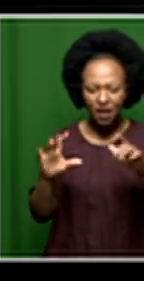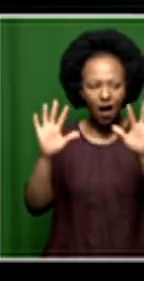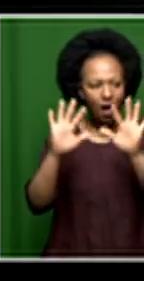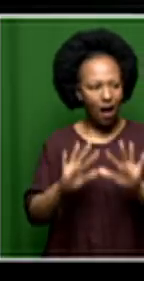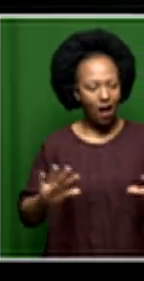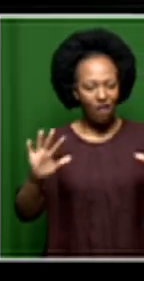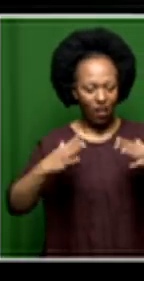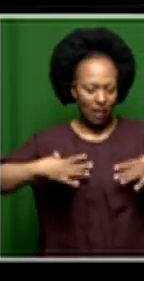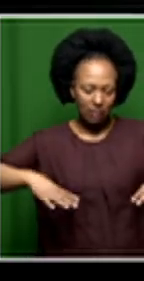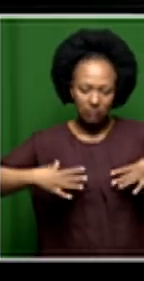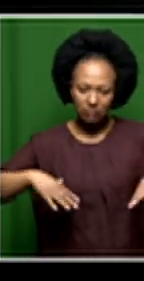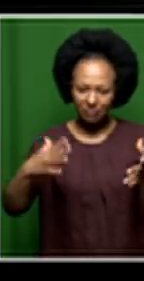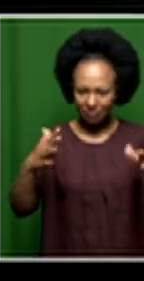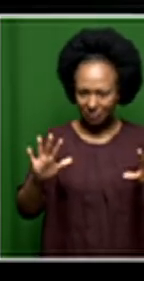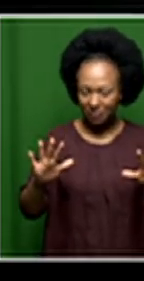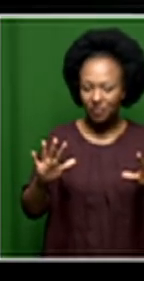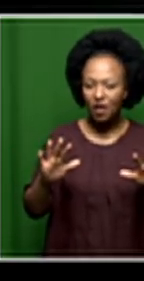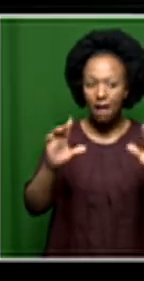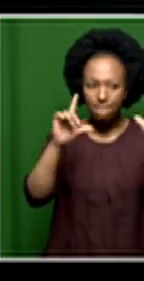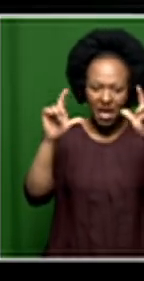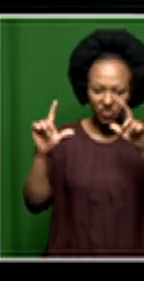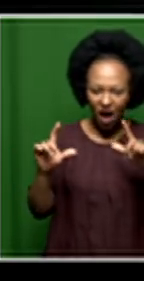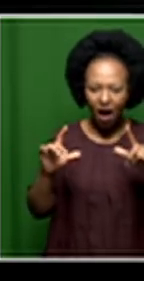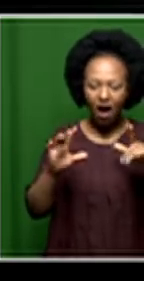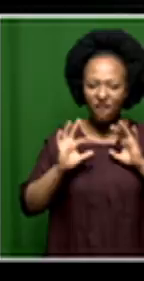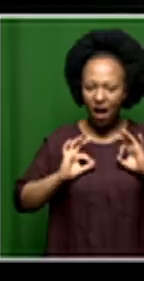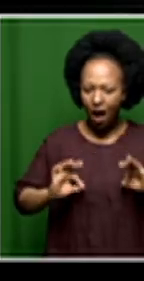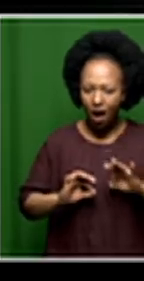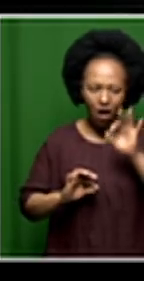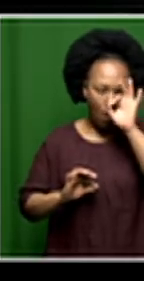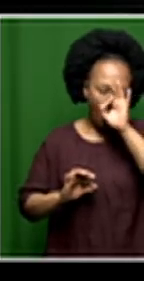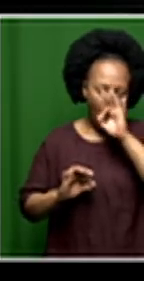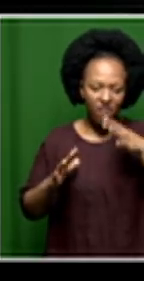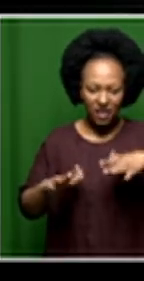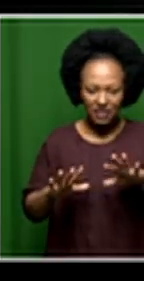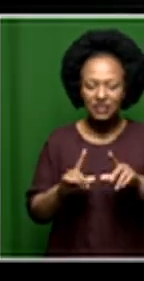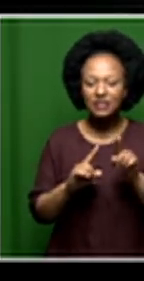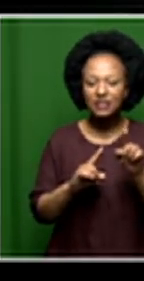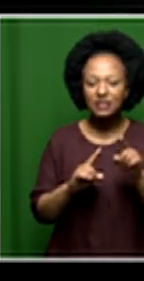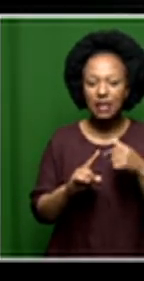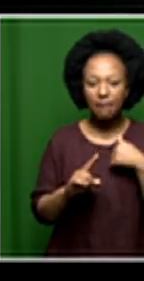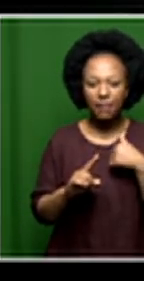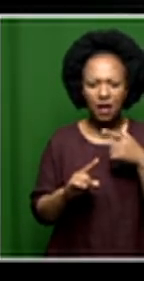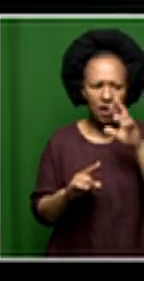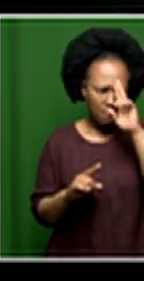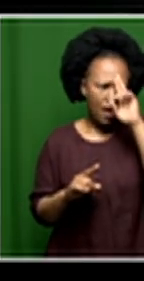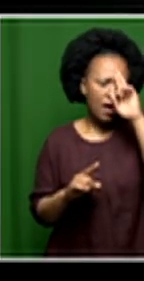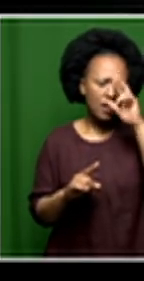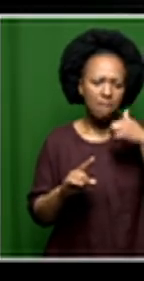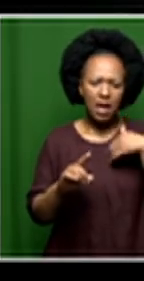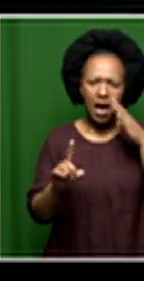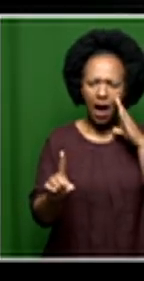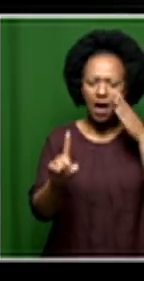colorful outfits and pictures of flowers. And the flowers remind me of the fact that I had every intention this